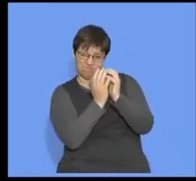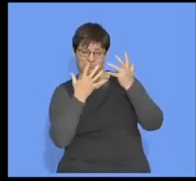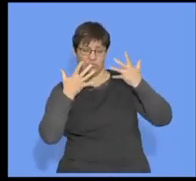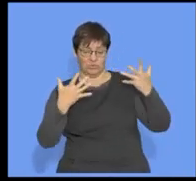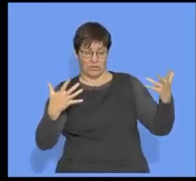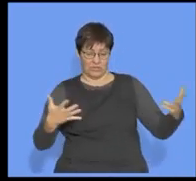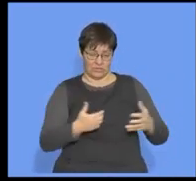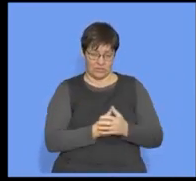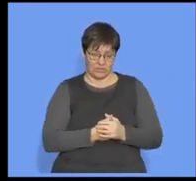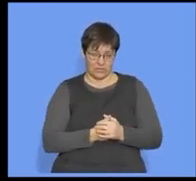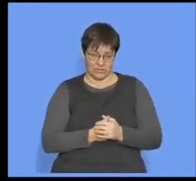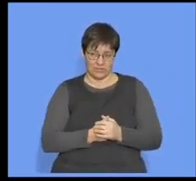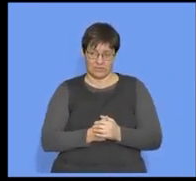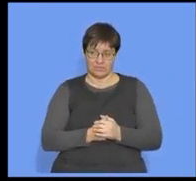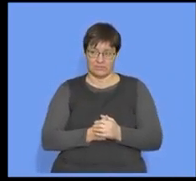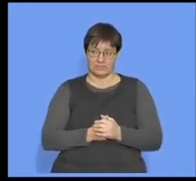being too curved.